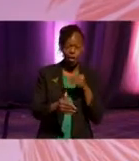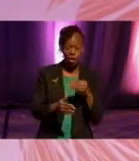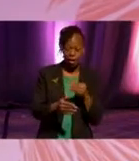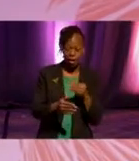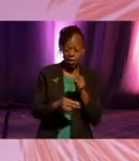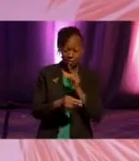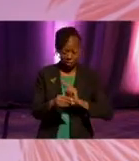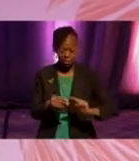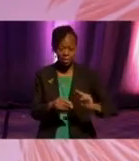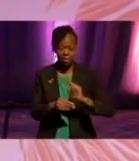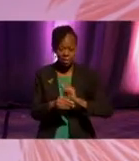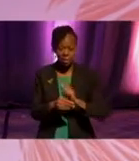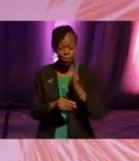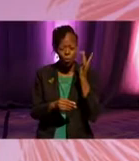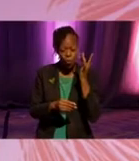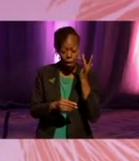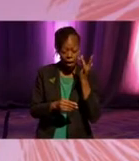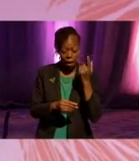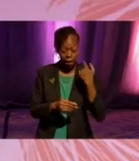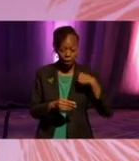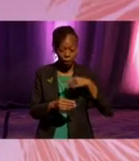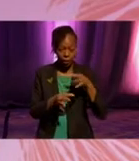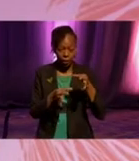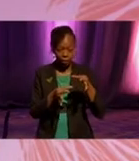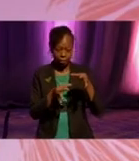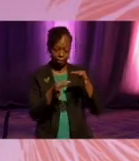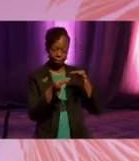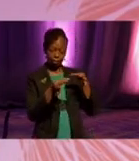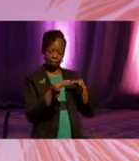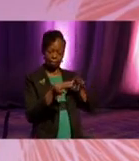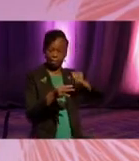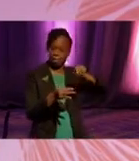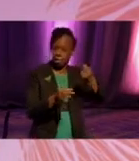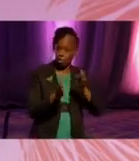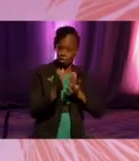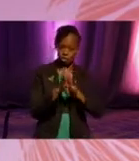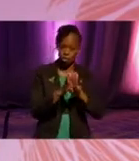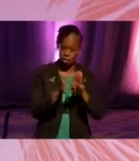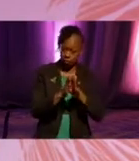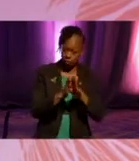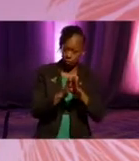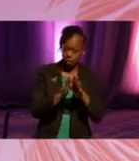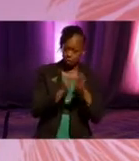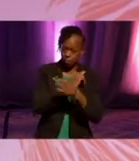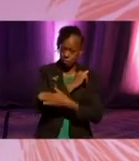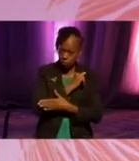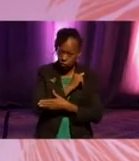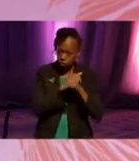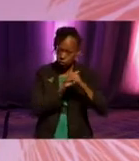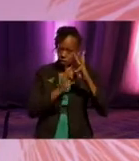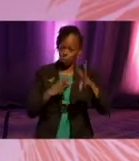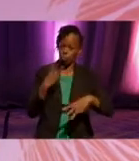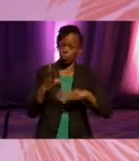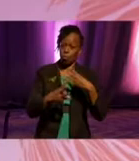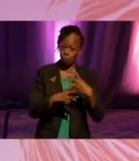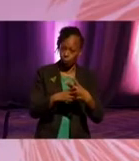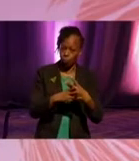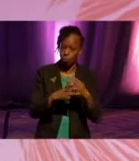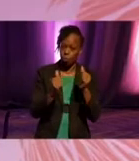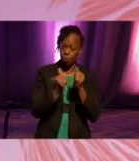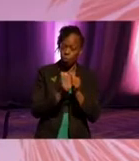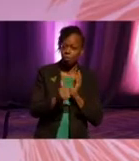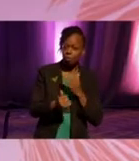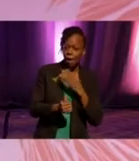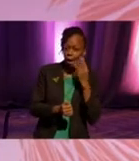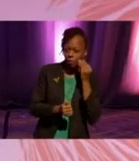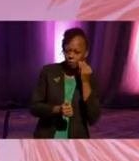nation. Why are we behind other developed nations in the world in the